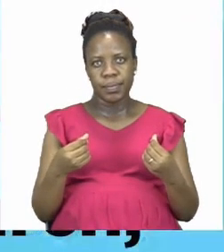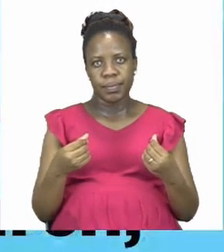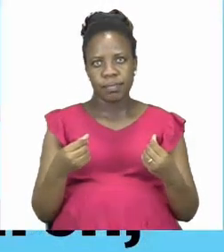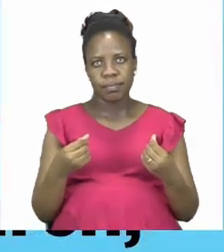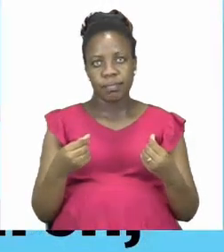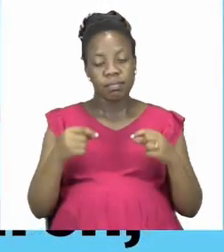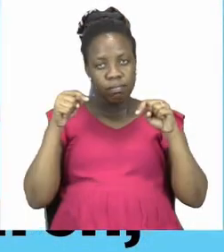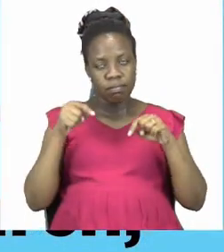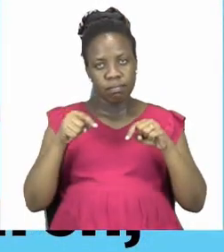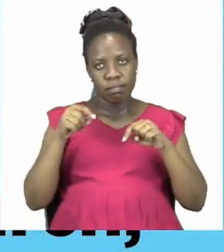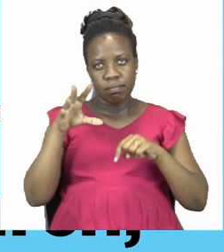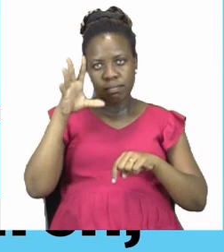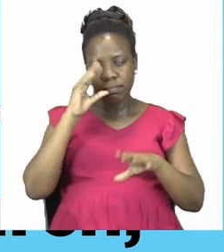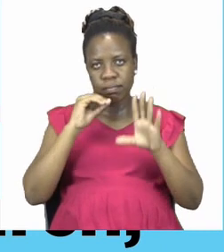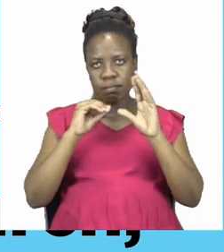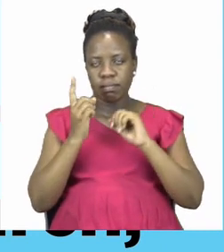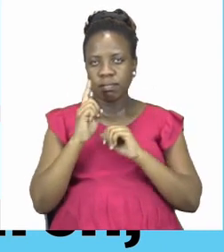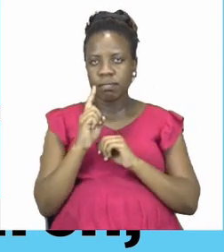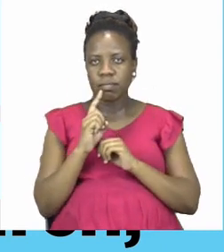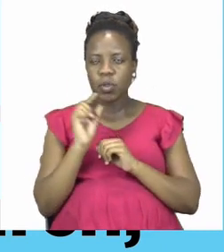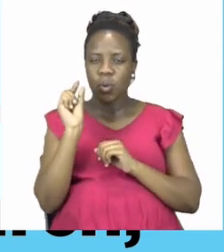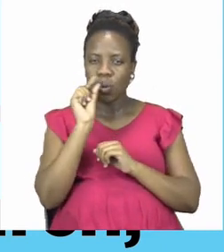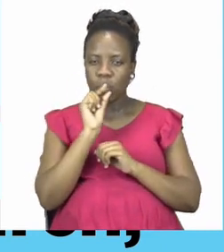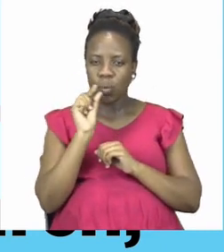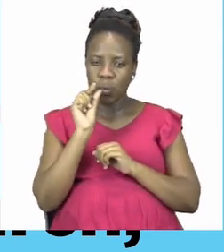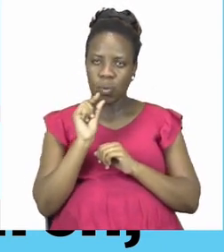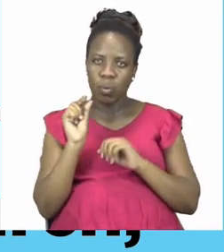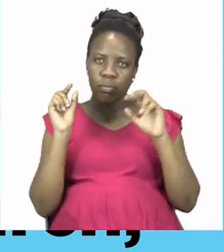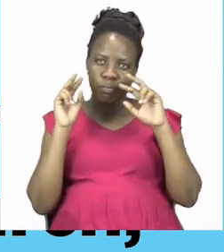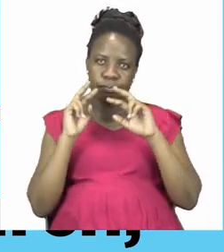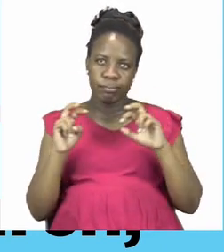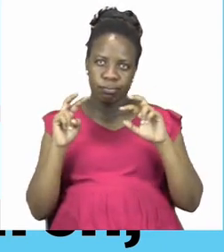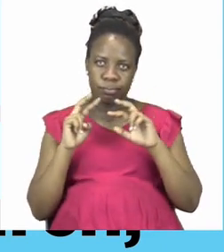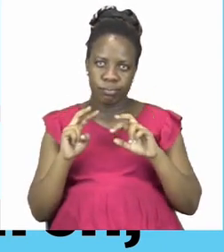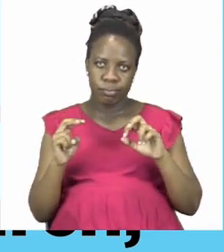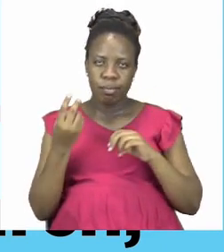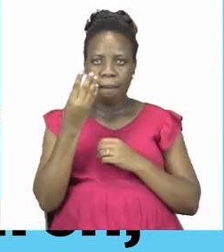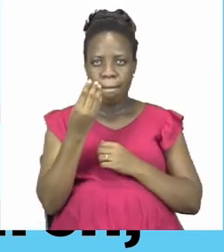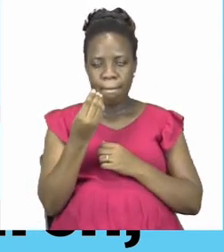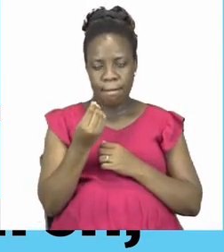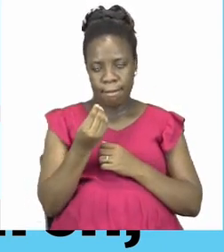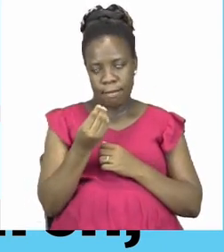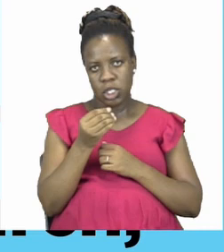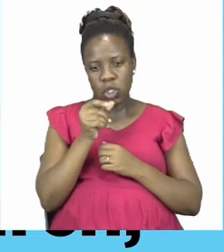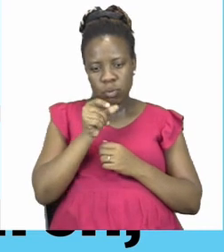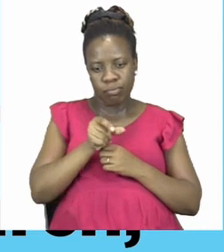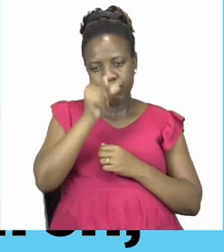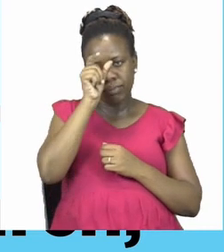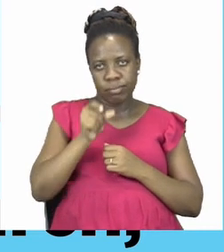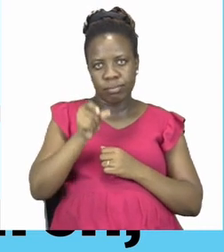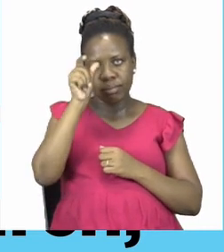anything. Now, let's see what we'll do today. In today's lesson, we'll do a word search, money,